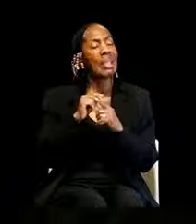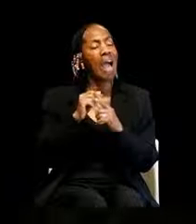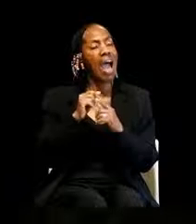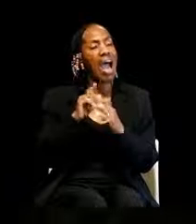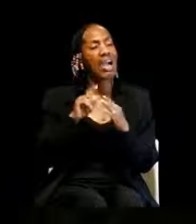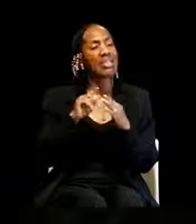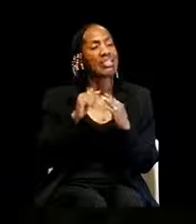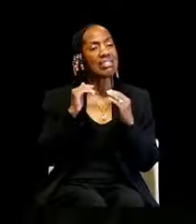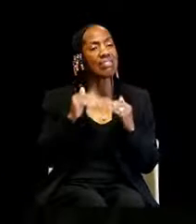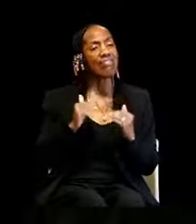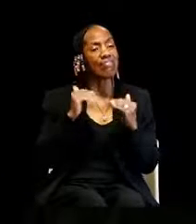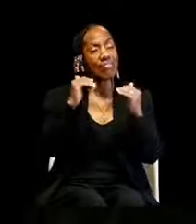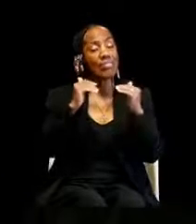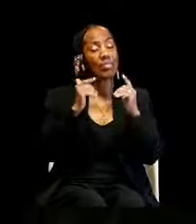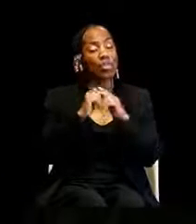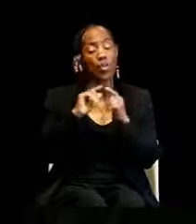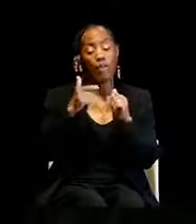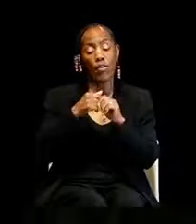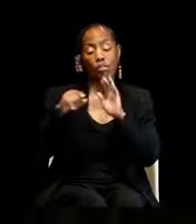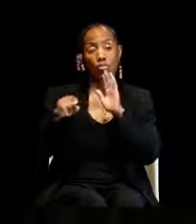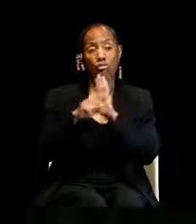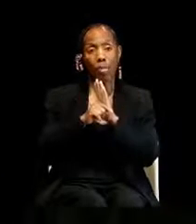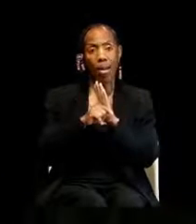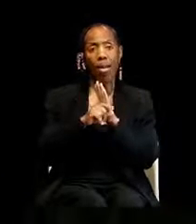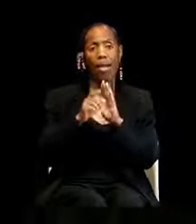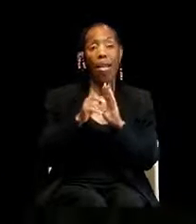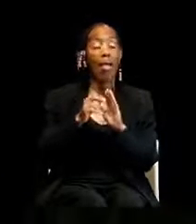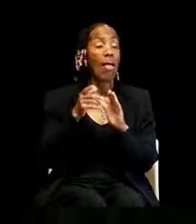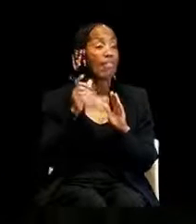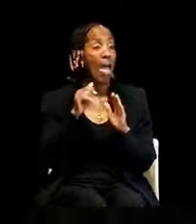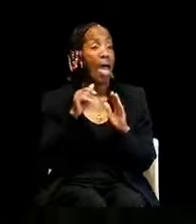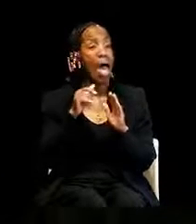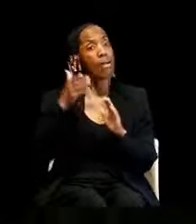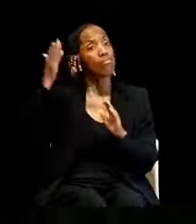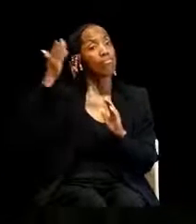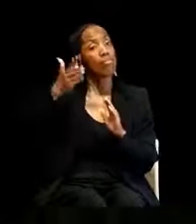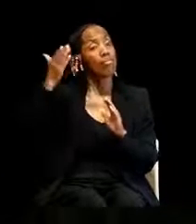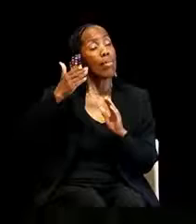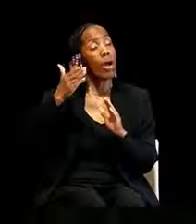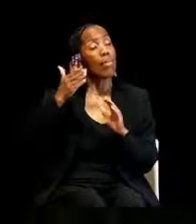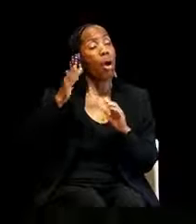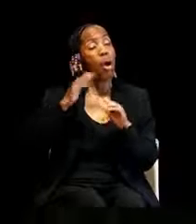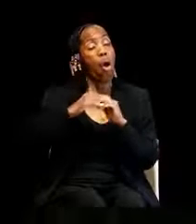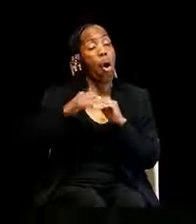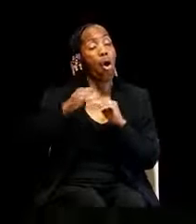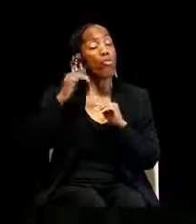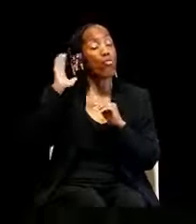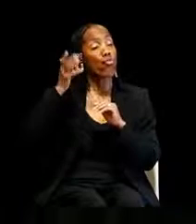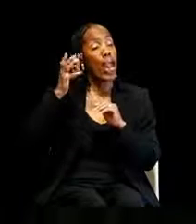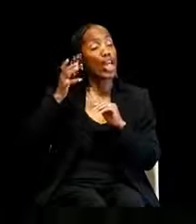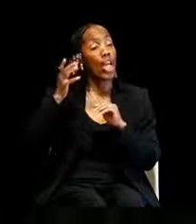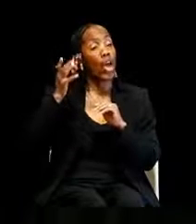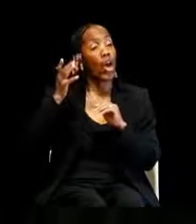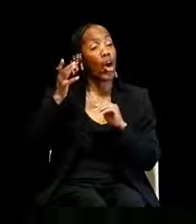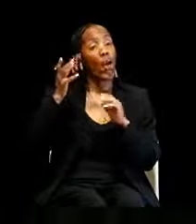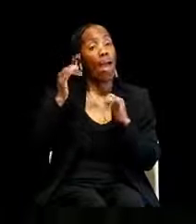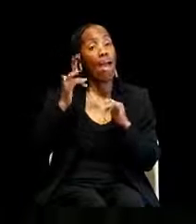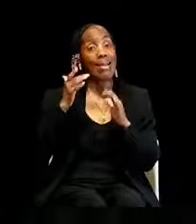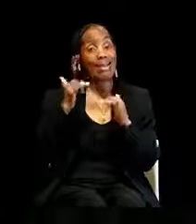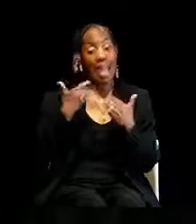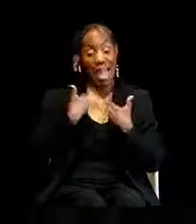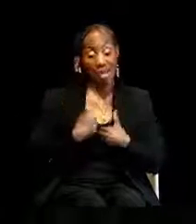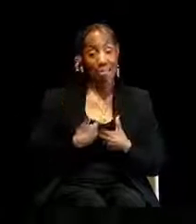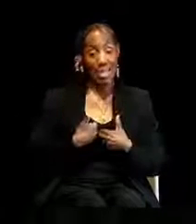Liberia, solidifying me as the representative speaker for my cousins during family meetings. And they still do it to this